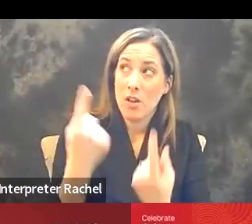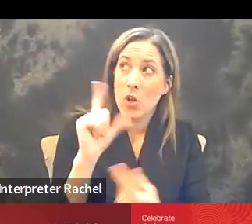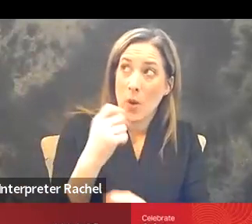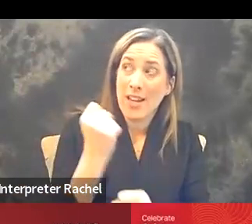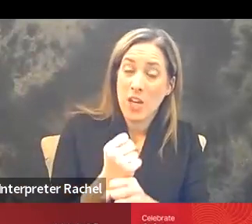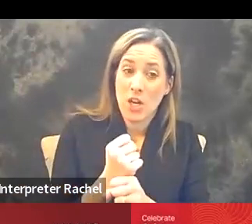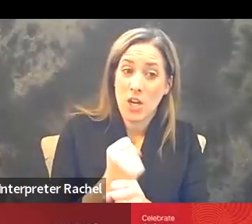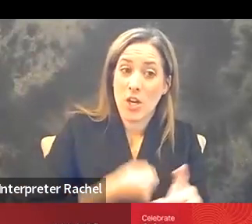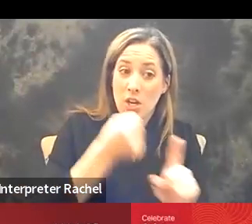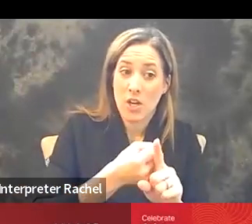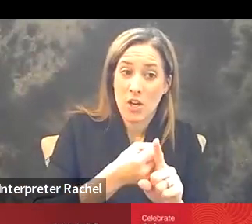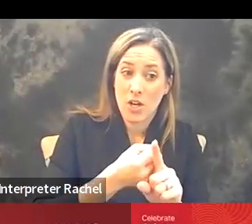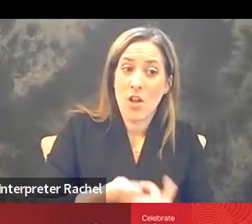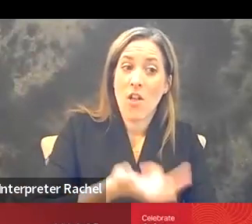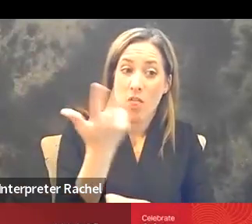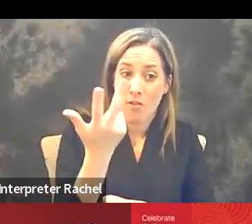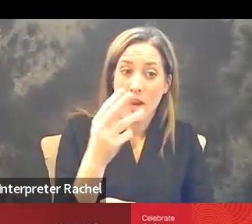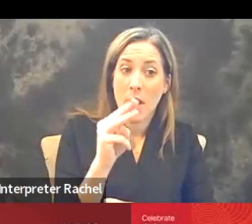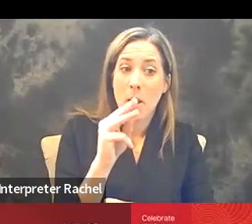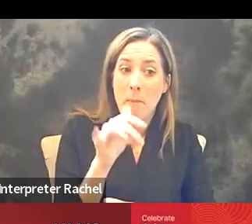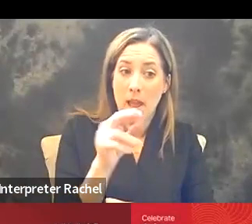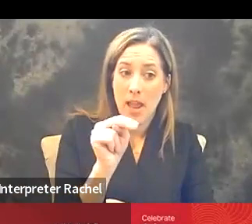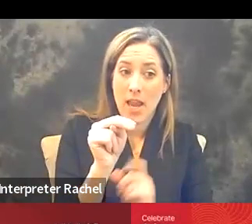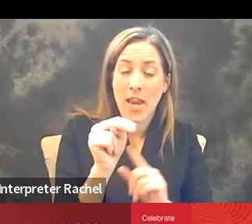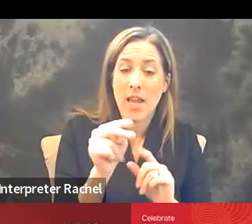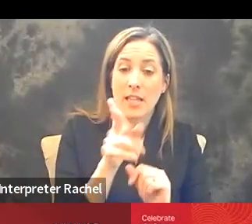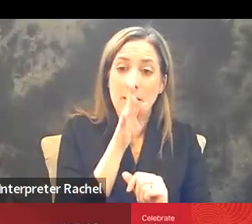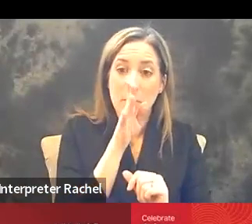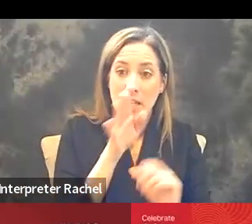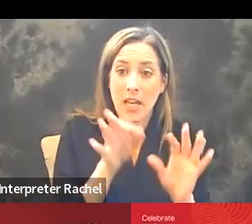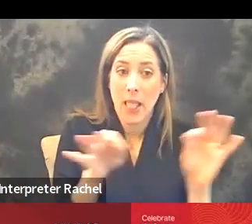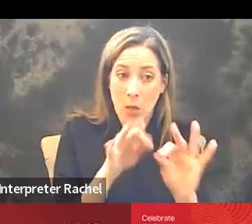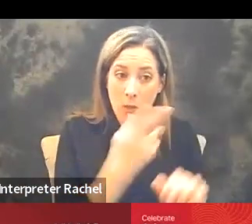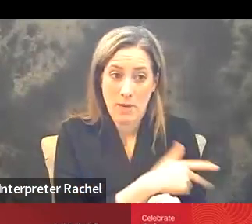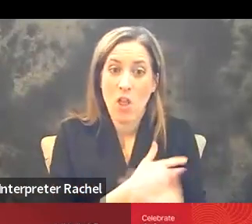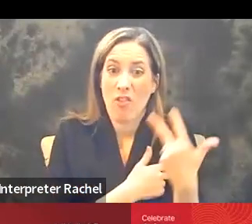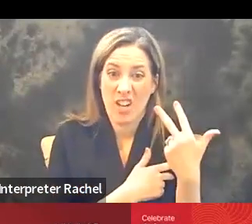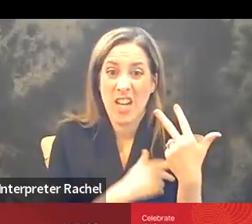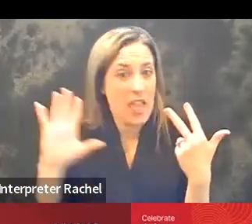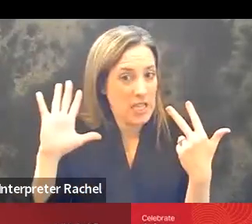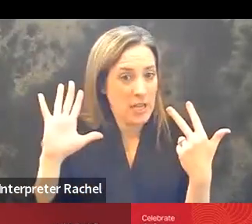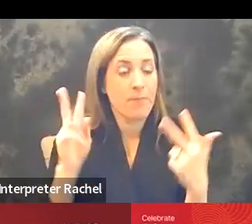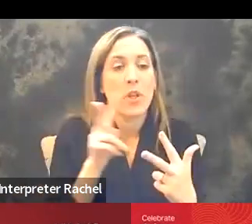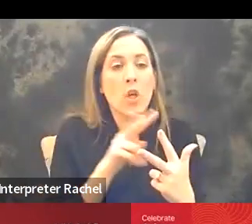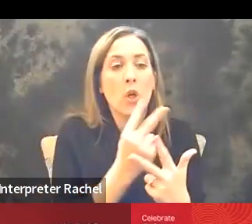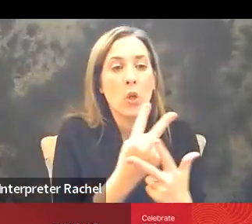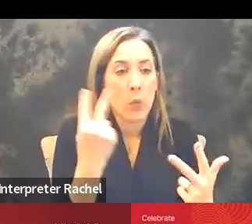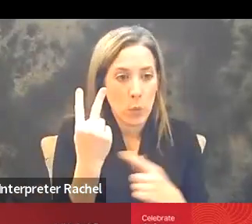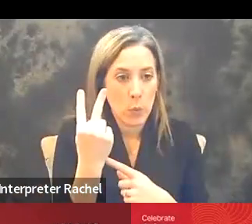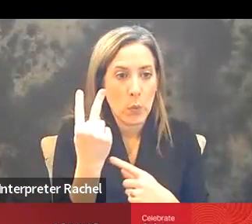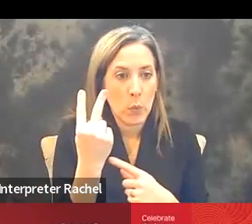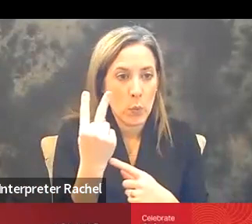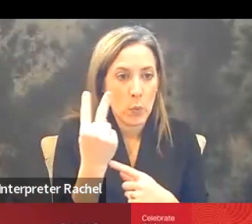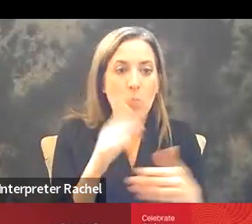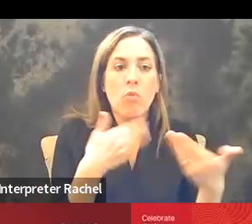encountered 3 Mayan language speaking patients. That's it. With 2 of them, we were able to